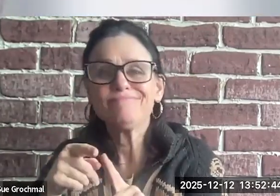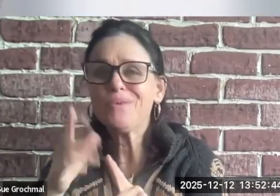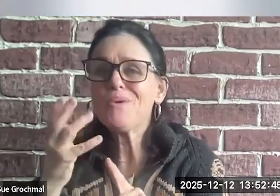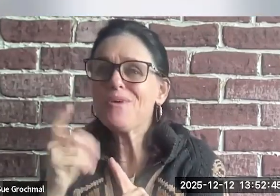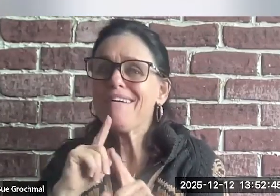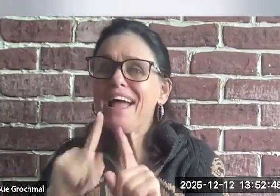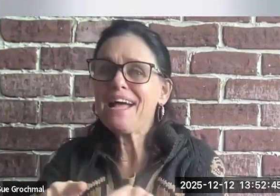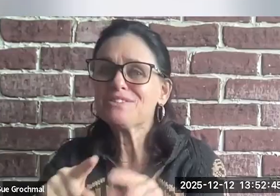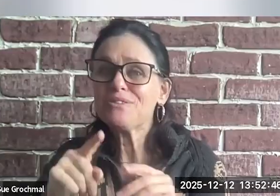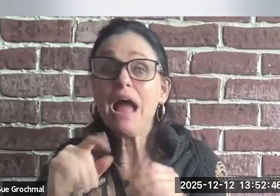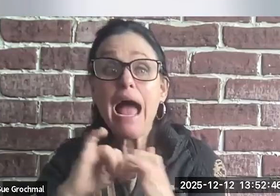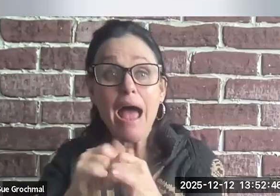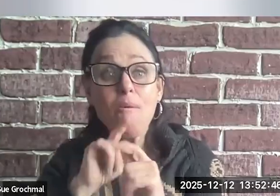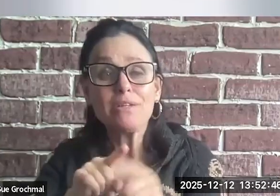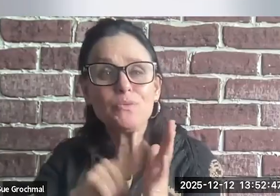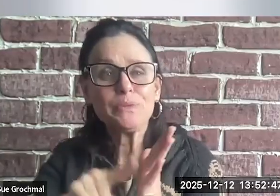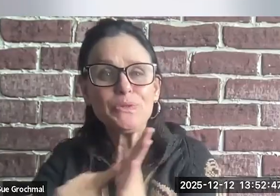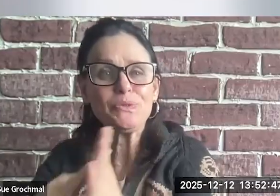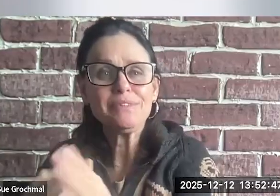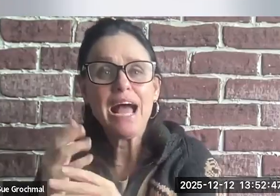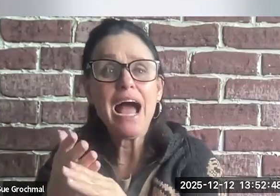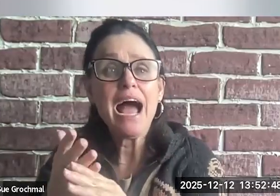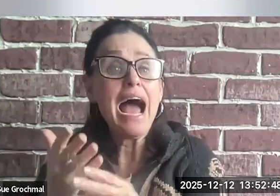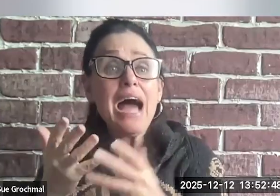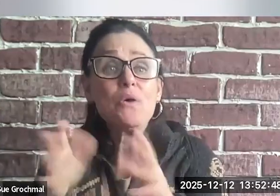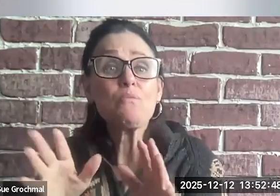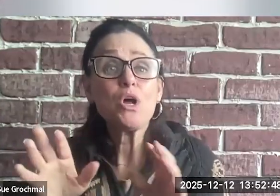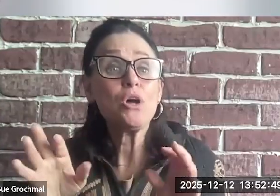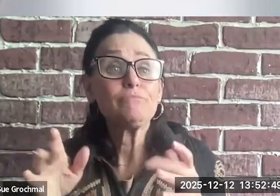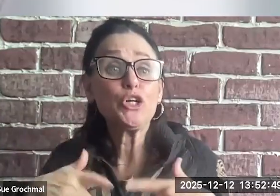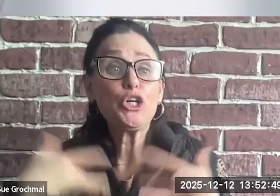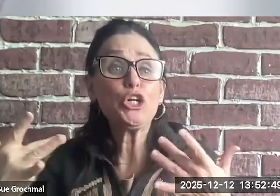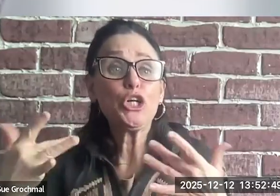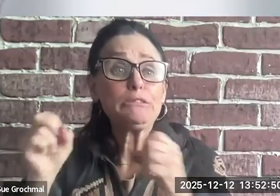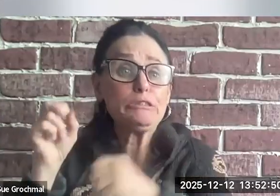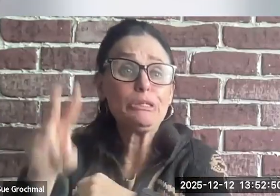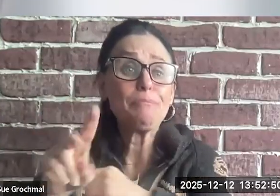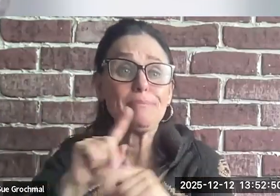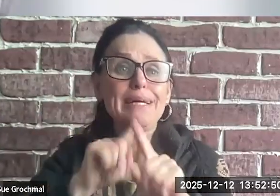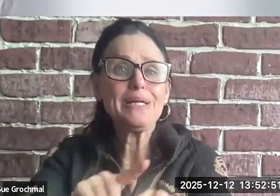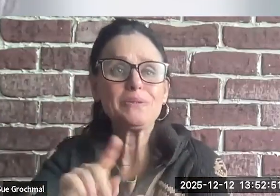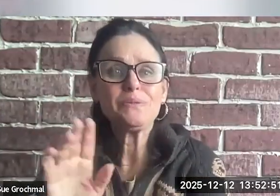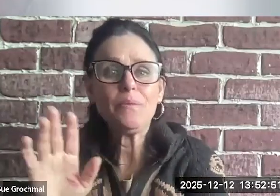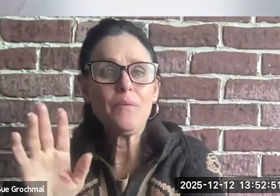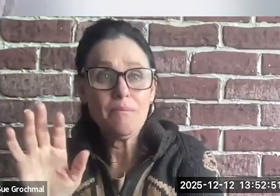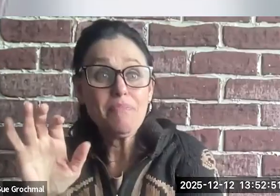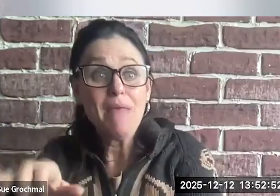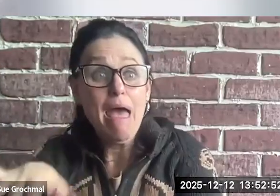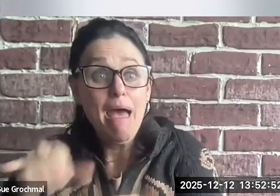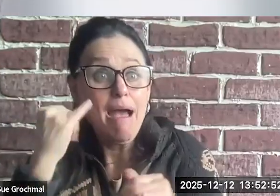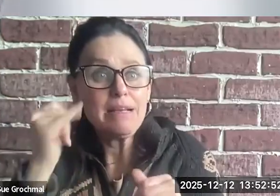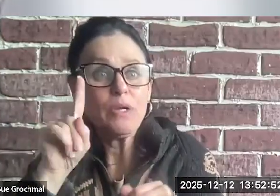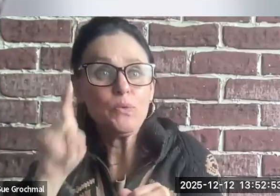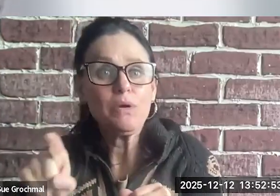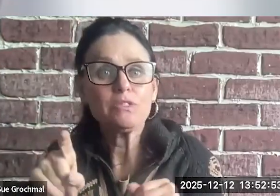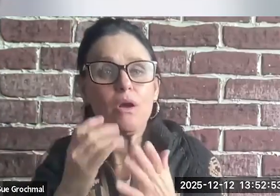research. So I don't want to kind of pretend that we have an answer to this question because this is the exact kind of question that we